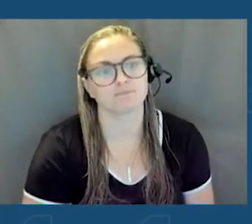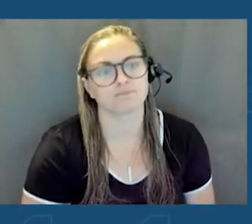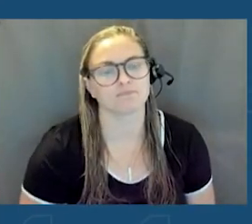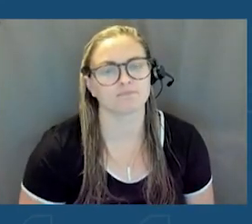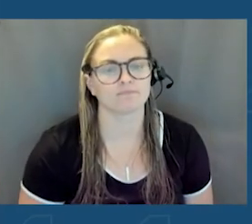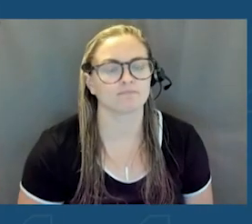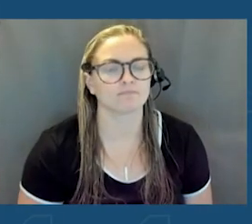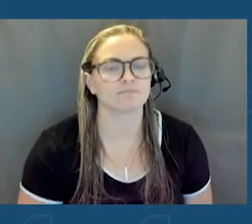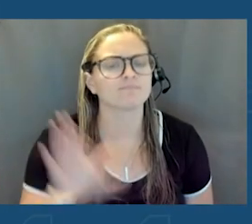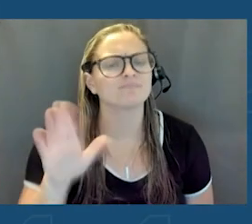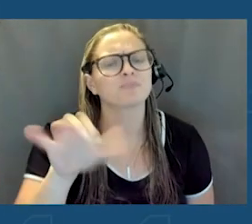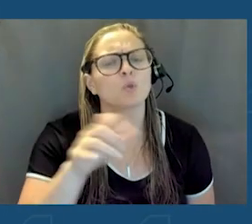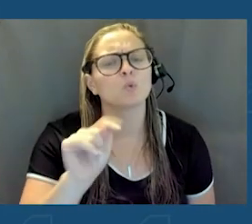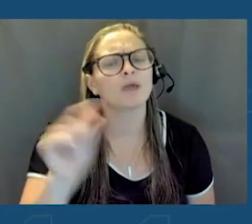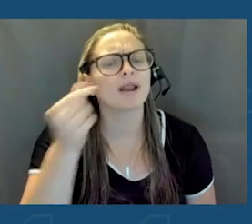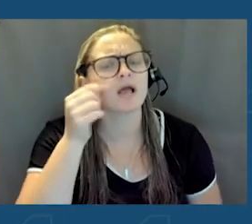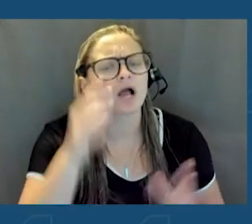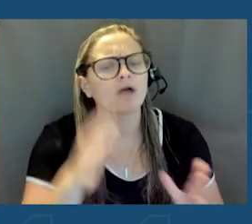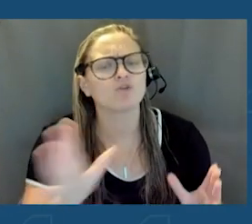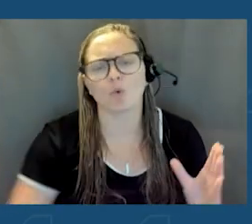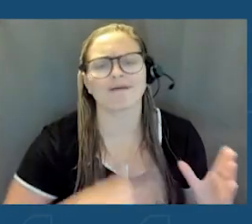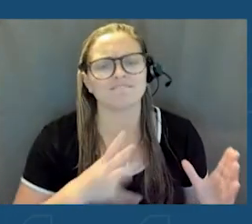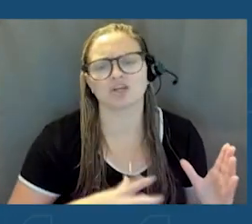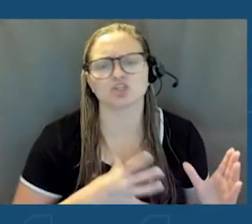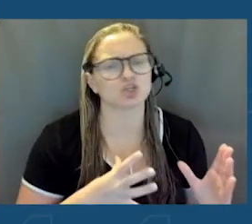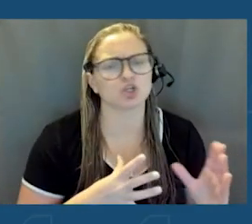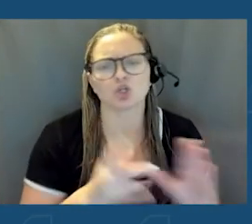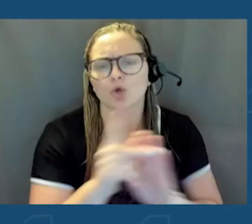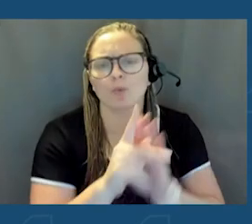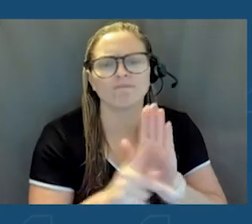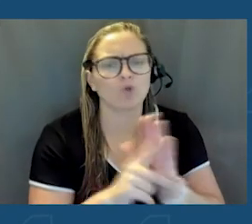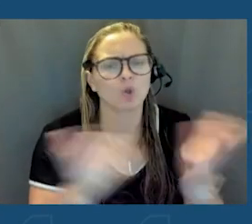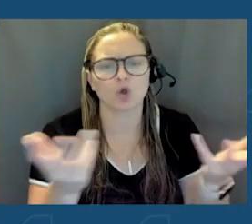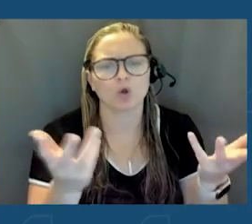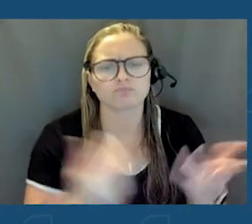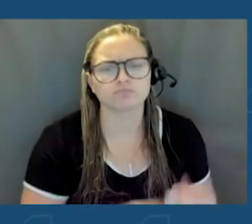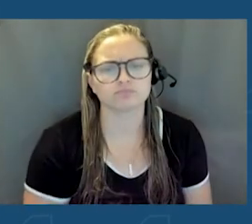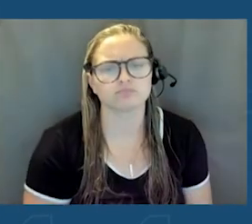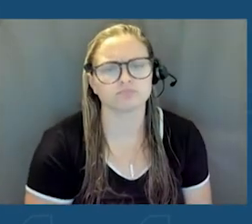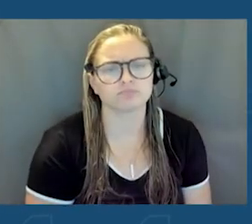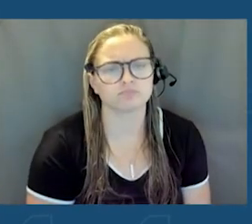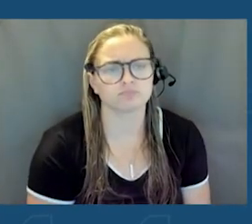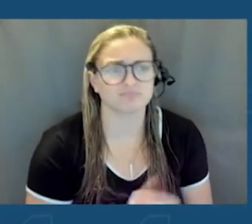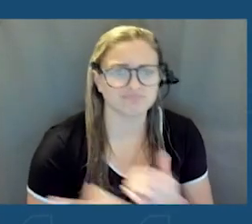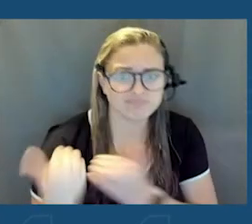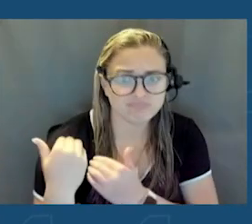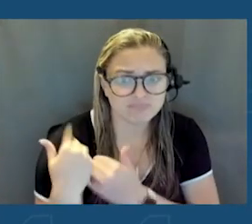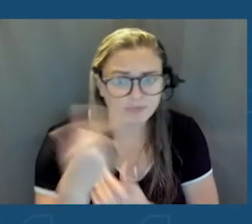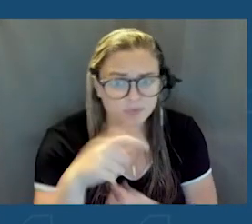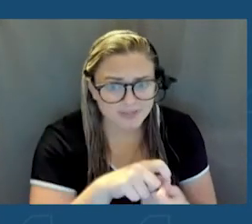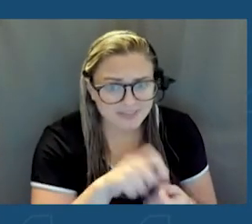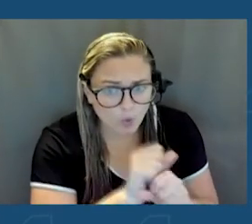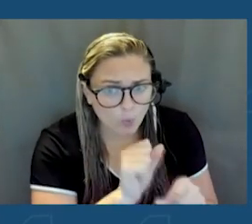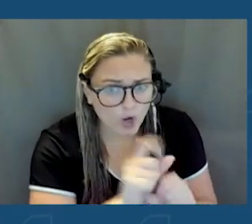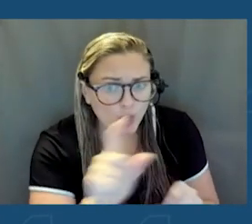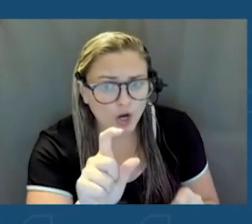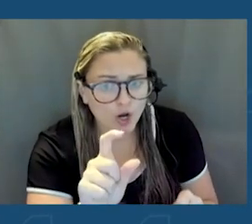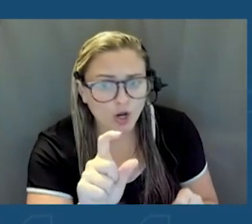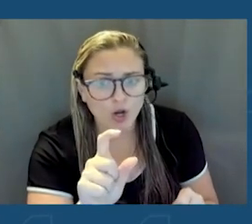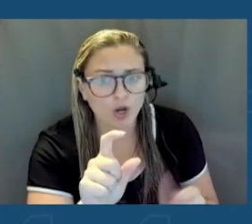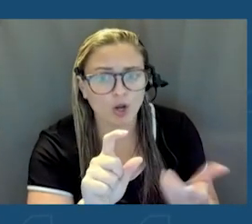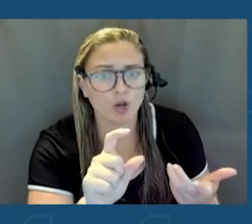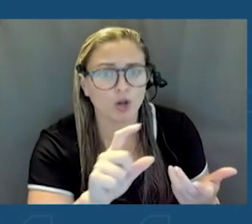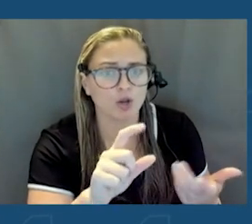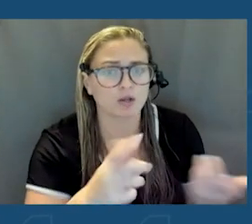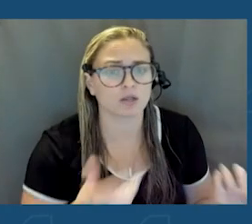Lieutenant Governor, what is your official portfolio as Lieutenant Governor? Are you responsible for anything specific within the